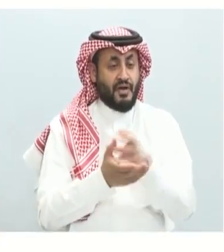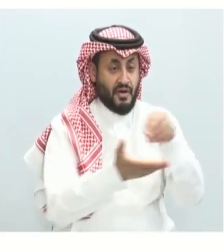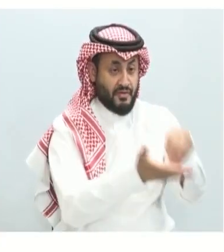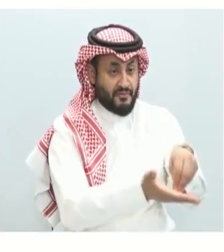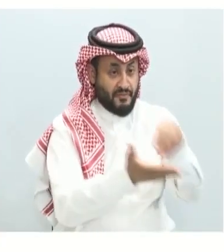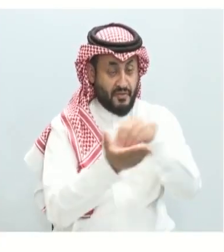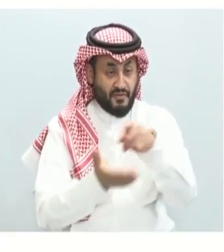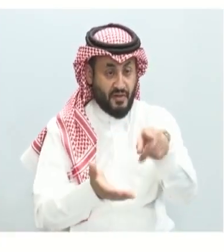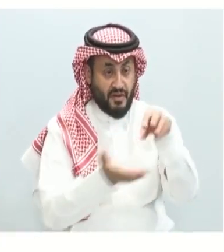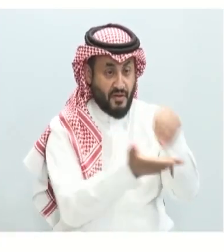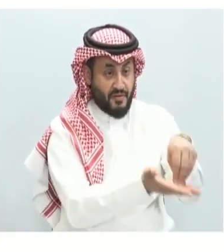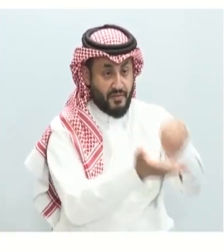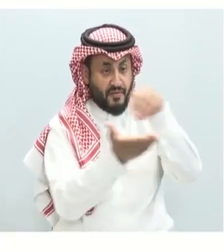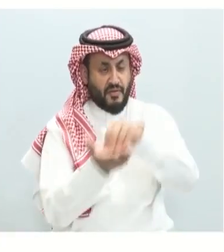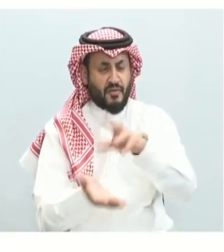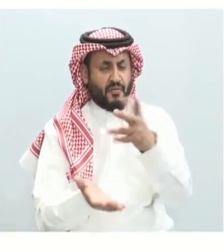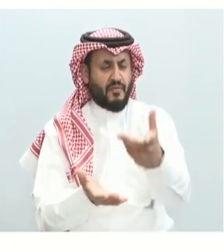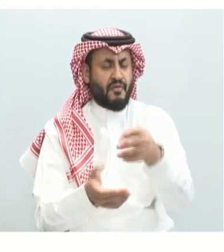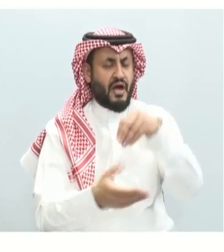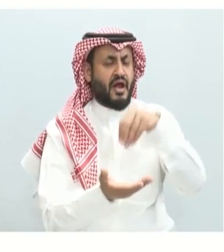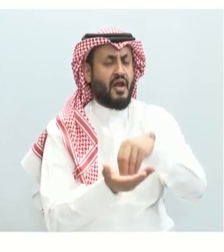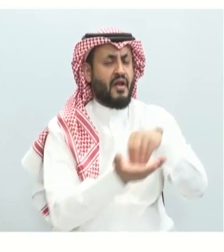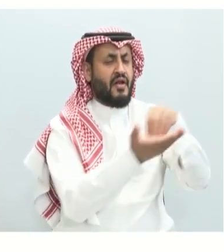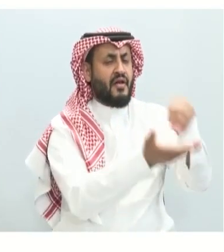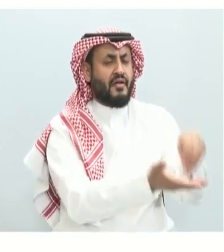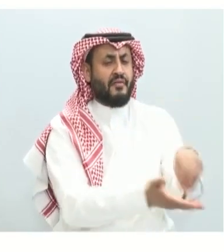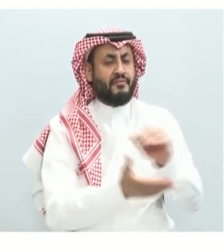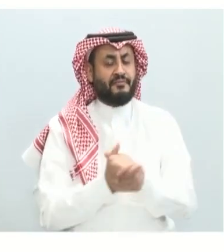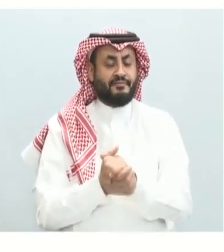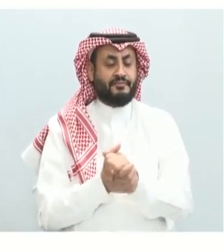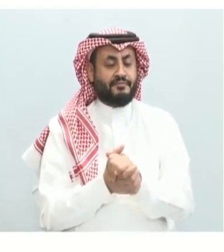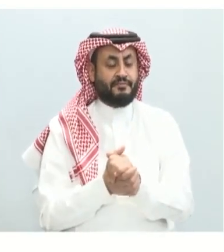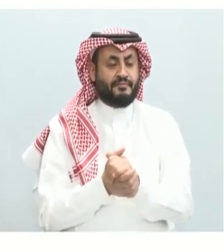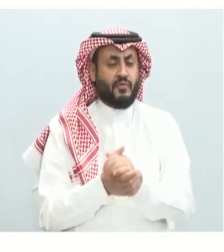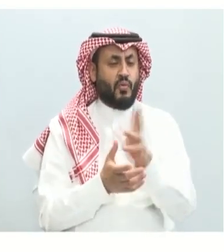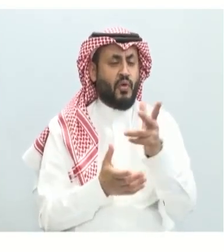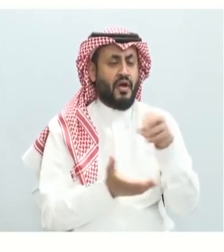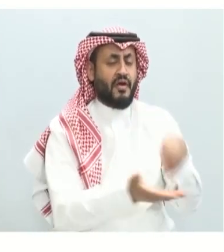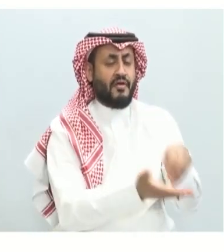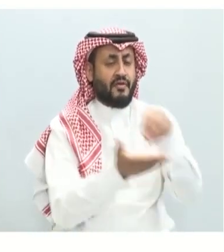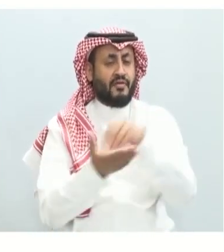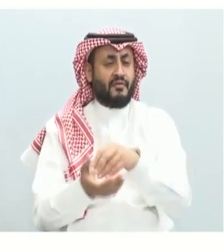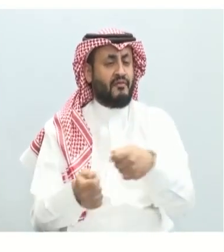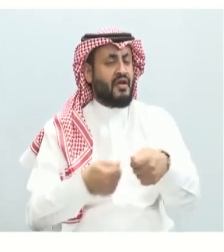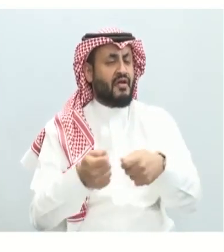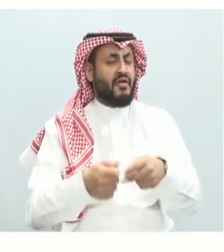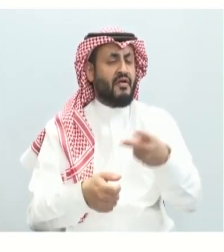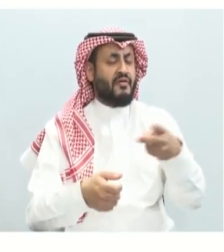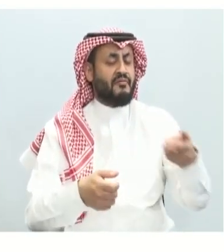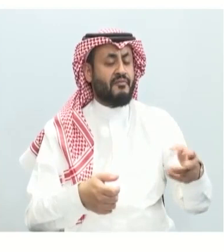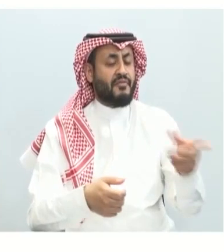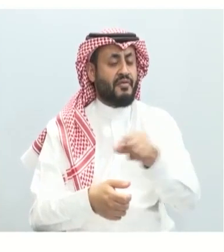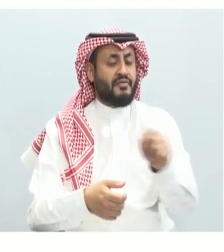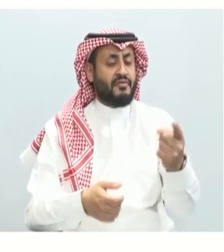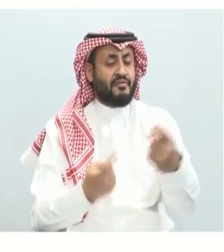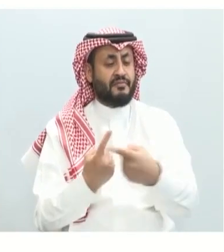places that we are going to, the places where we are going to buy different things. For example, here in